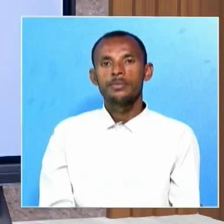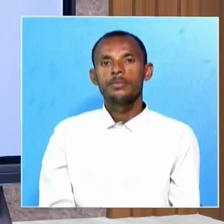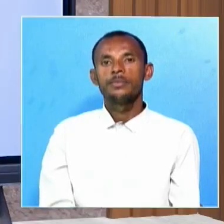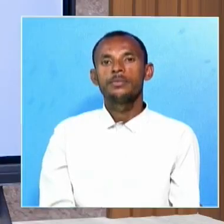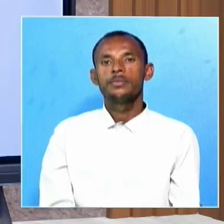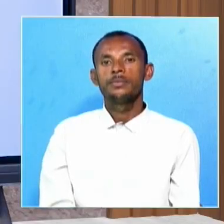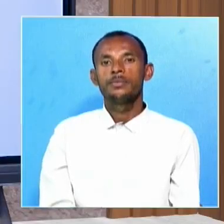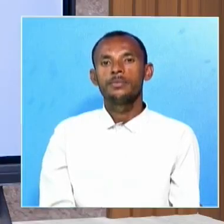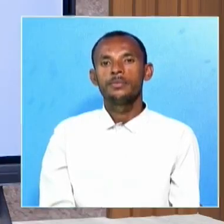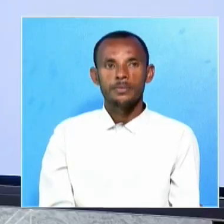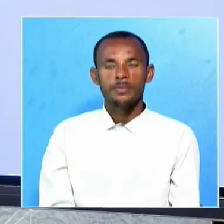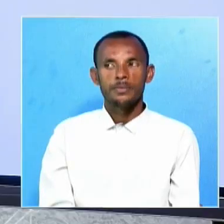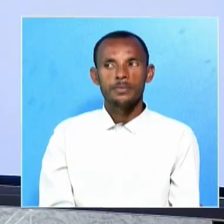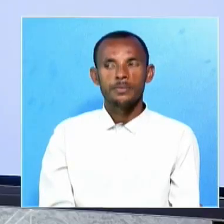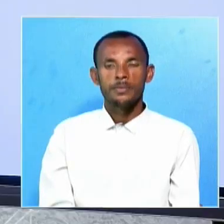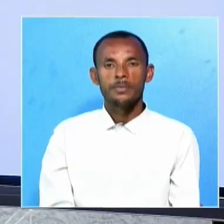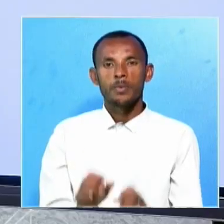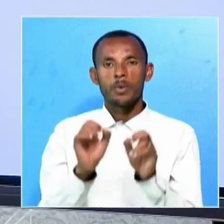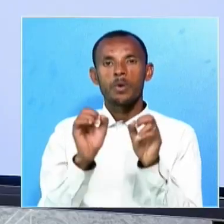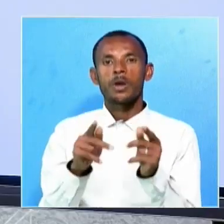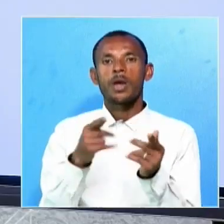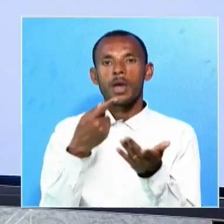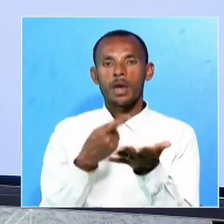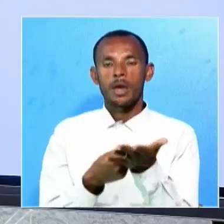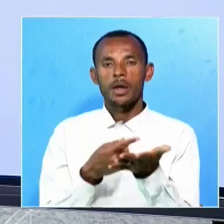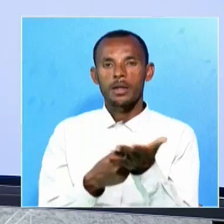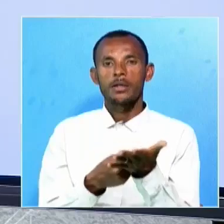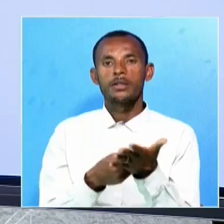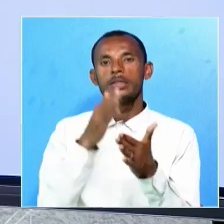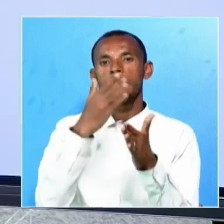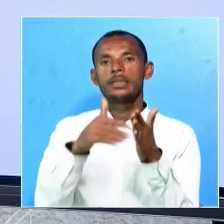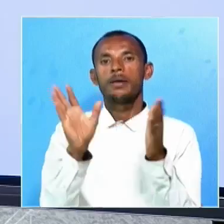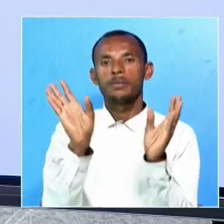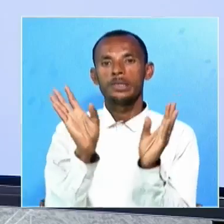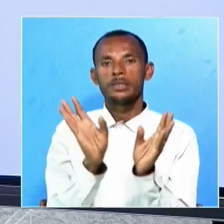Subsets. Okay, here, subsets.